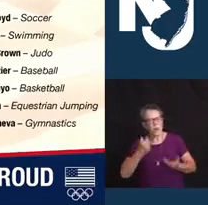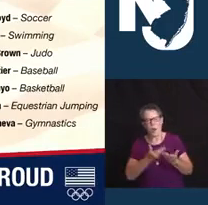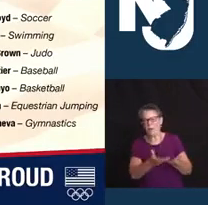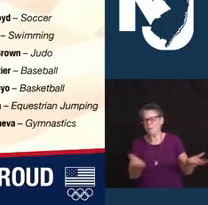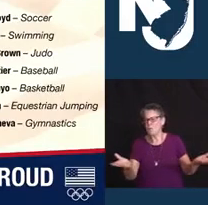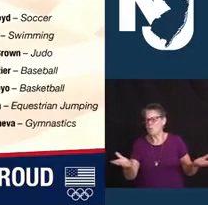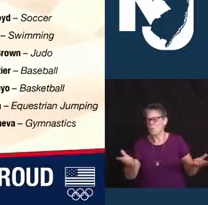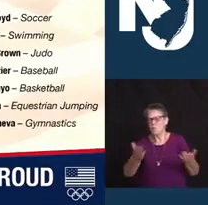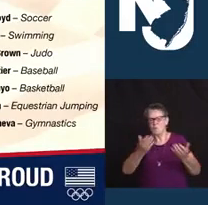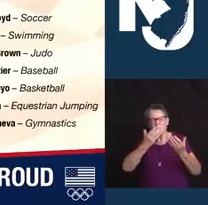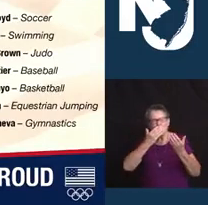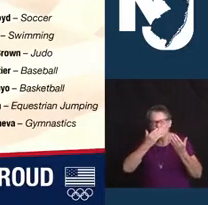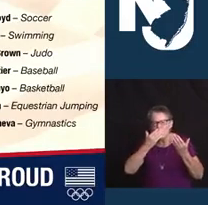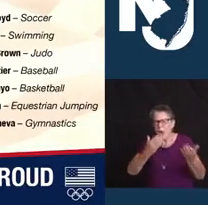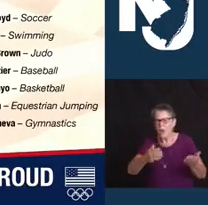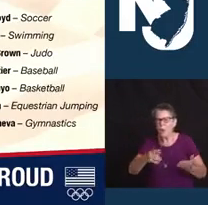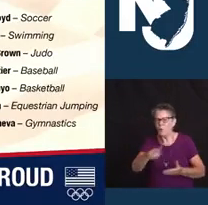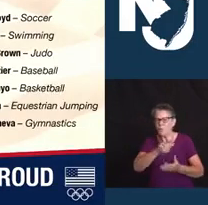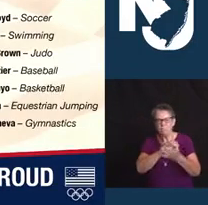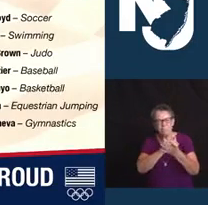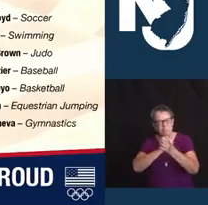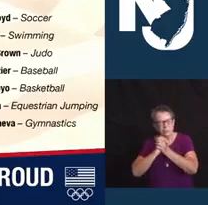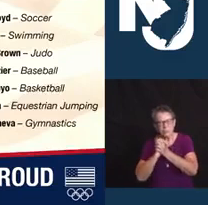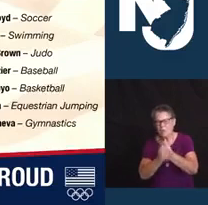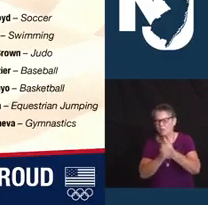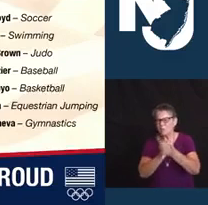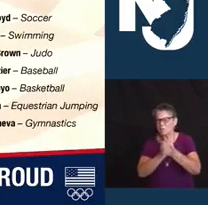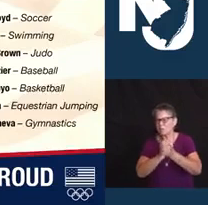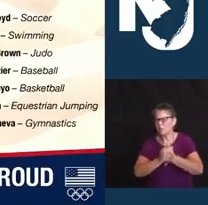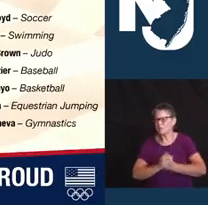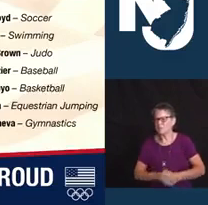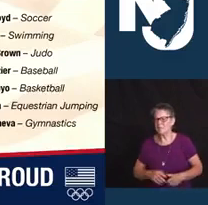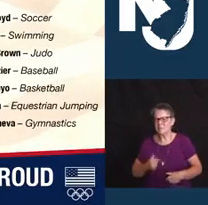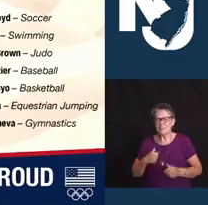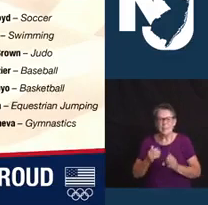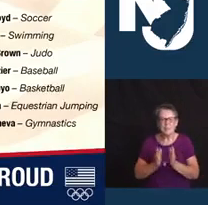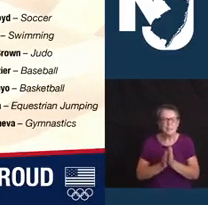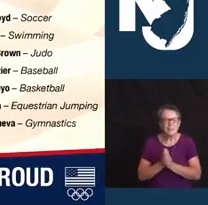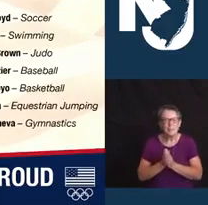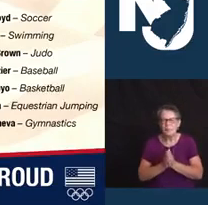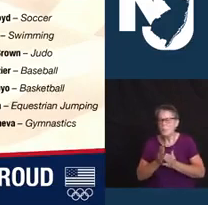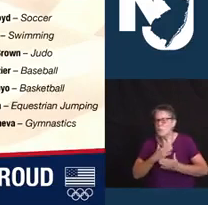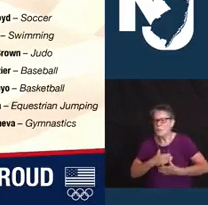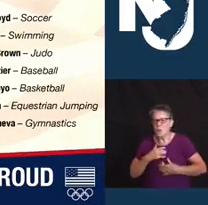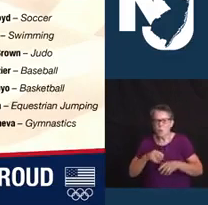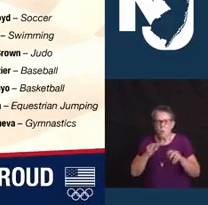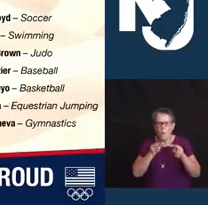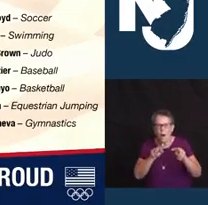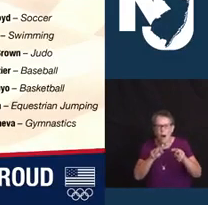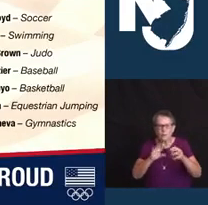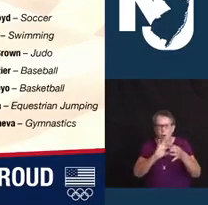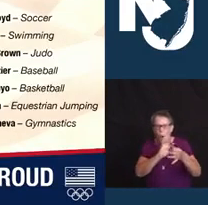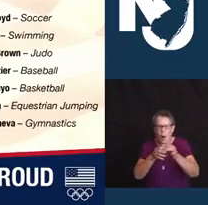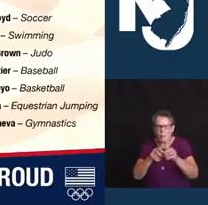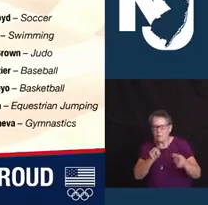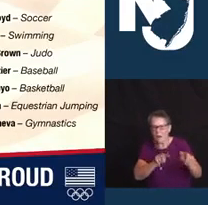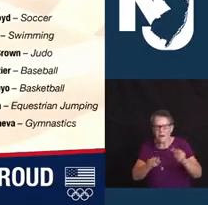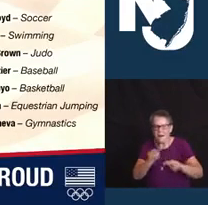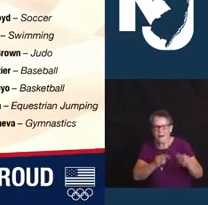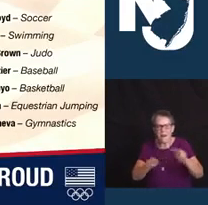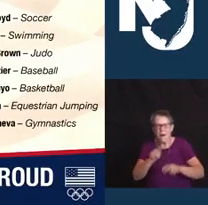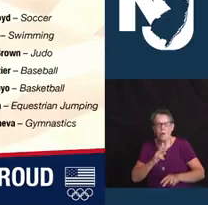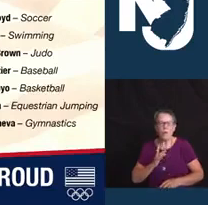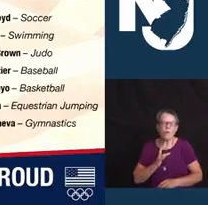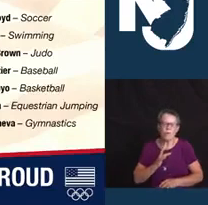again. Thank you for an exciting 2 weeks, and I know somewhere in our state is a young boy or girl who is taking inspiration